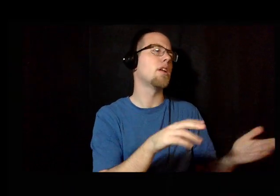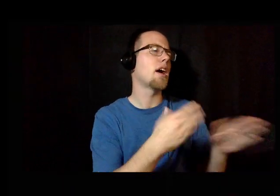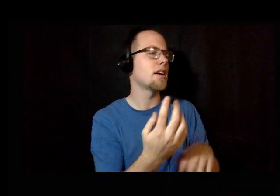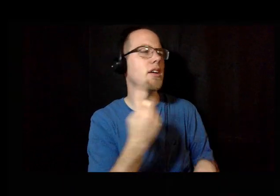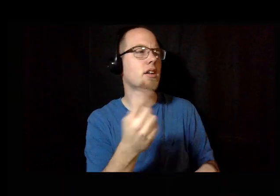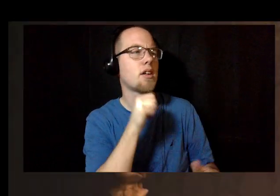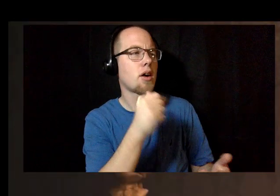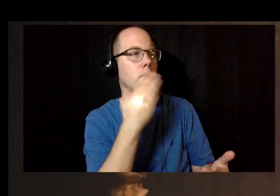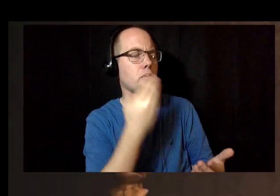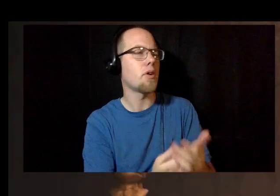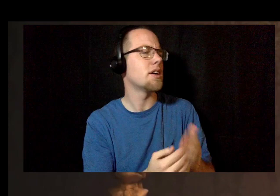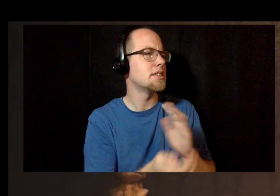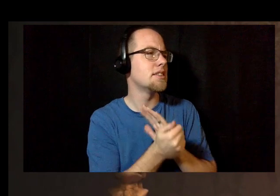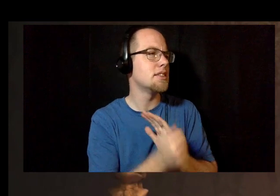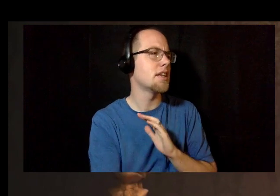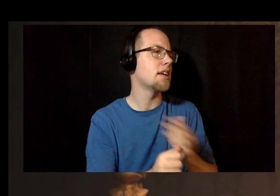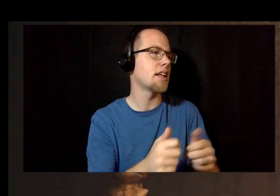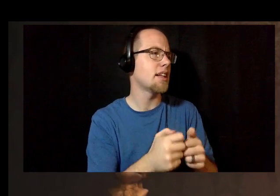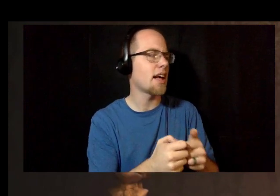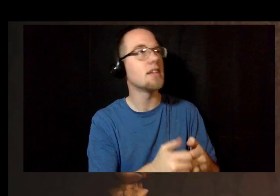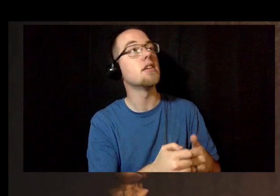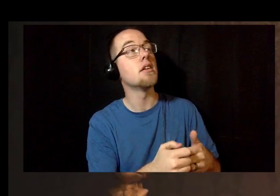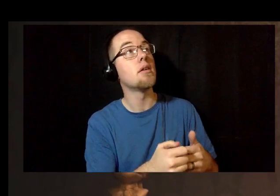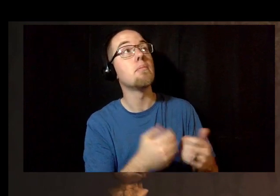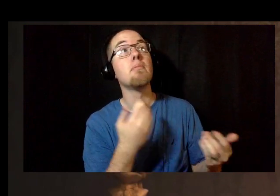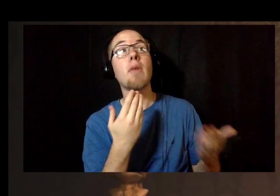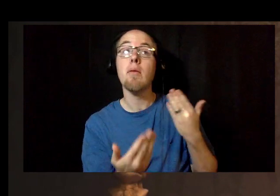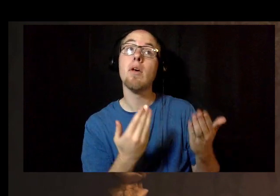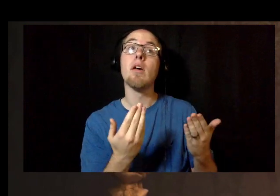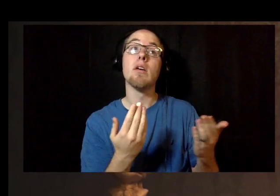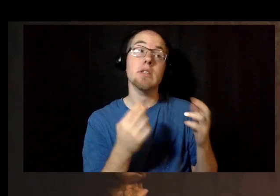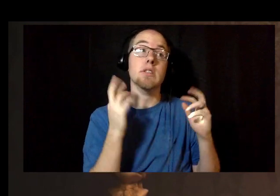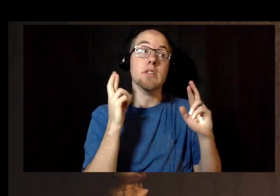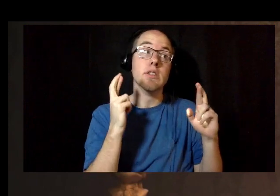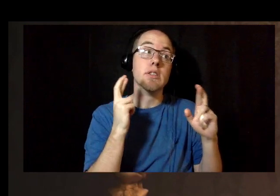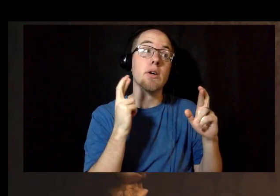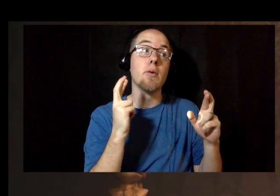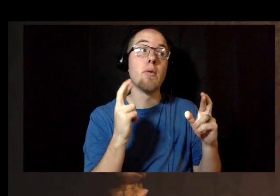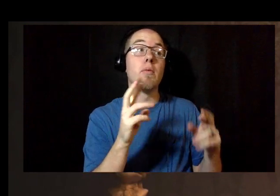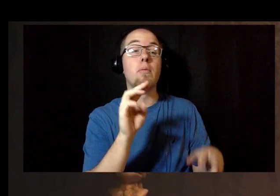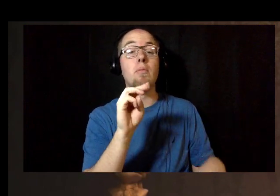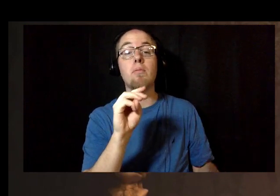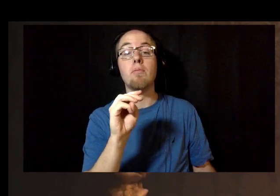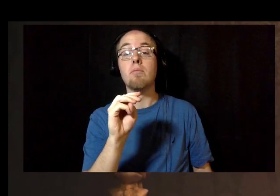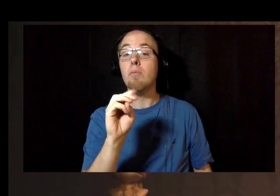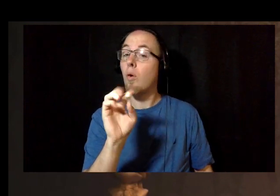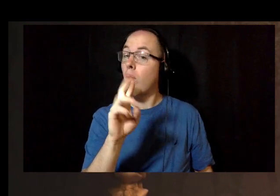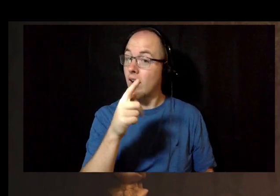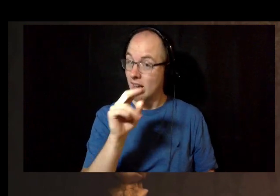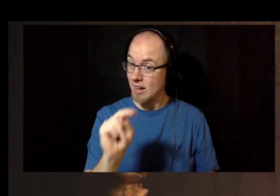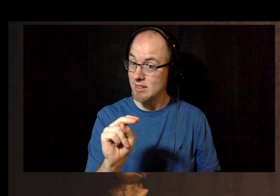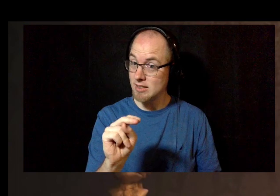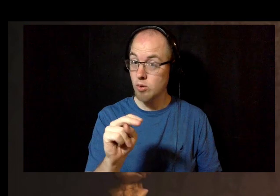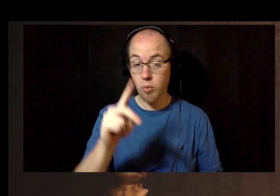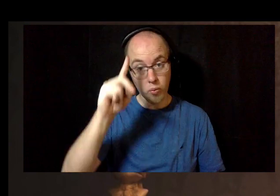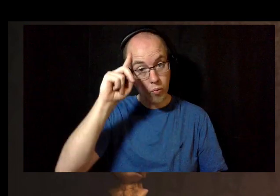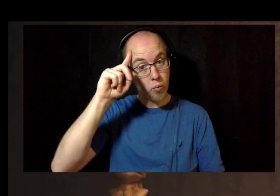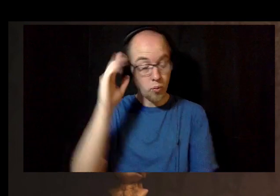maybe, and I'm really hoping this is the case, Morgan is just batshit crazy. So